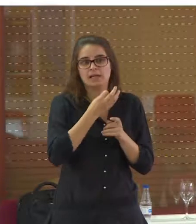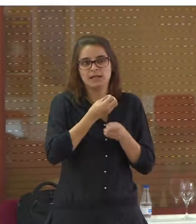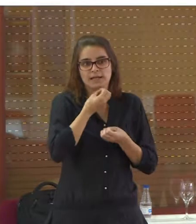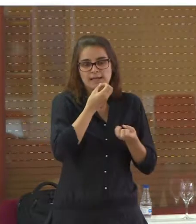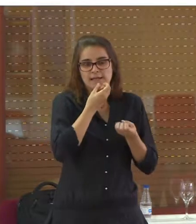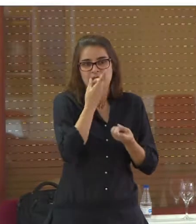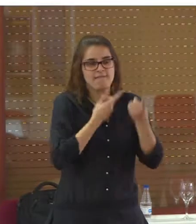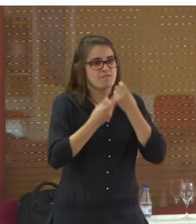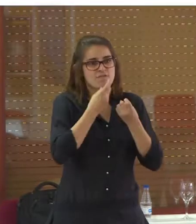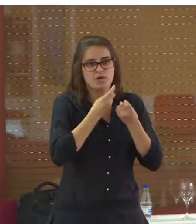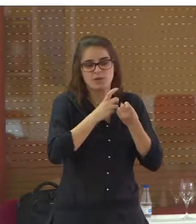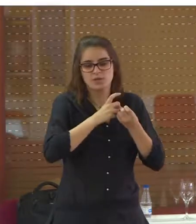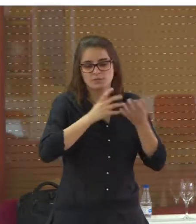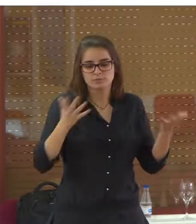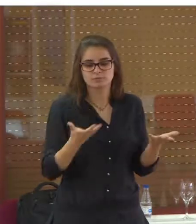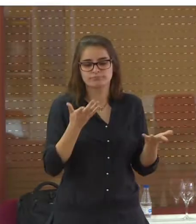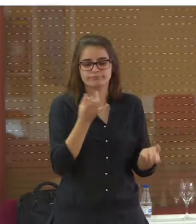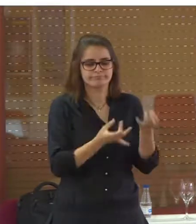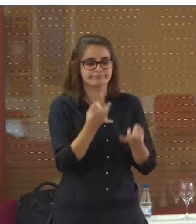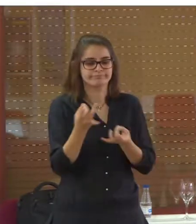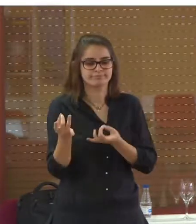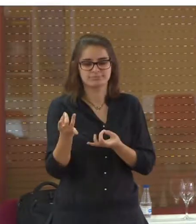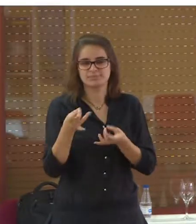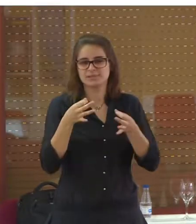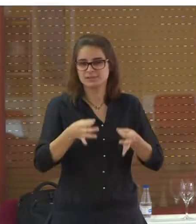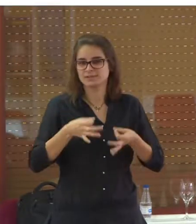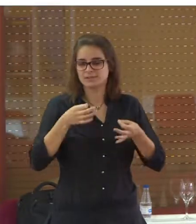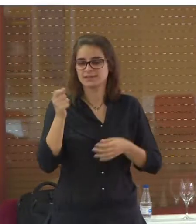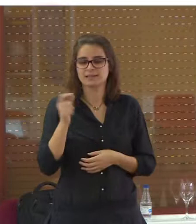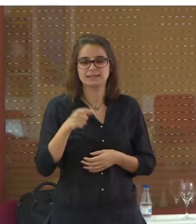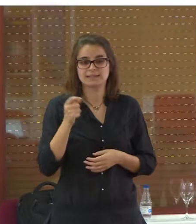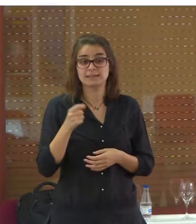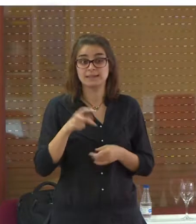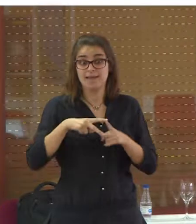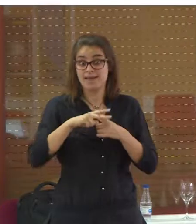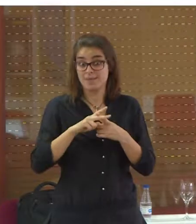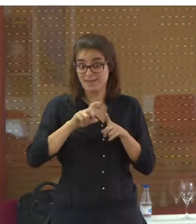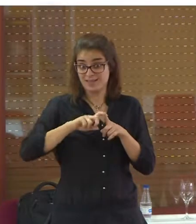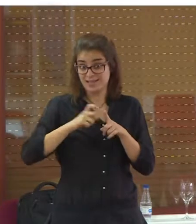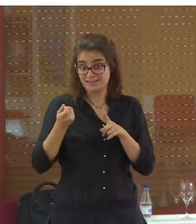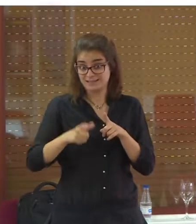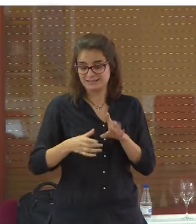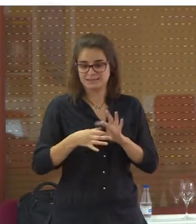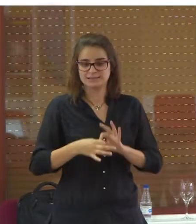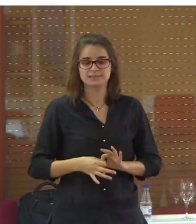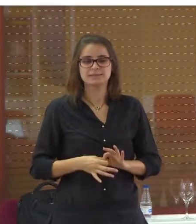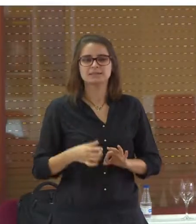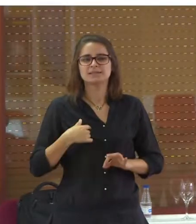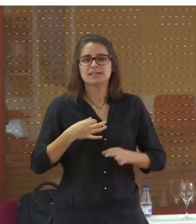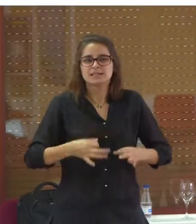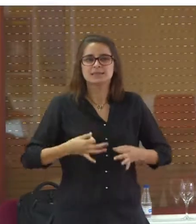the generation of information. As you will always see in this type of tools, you will see